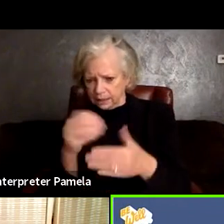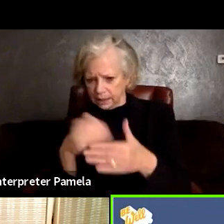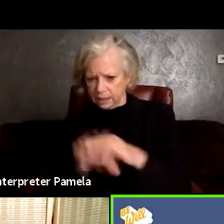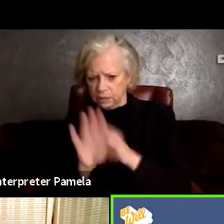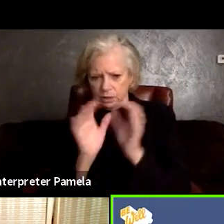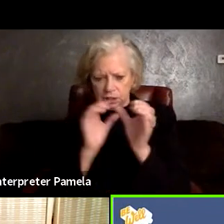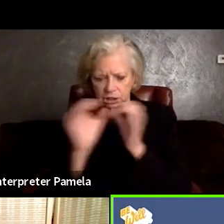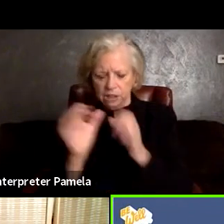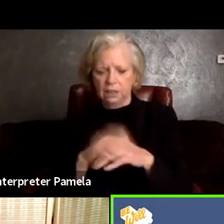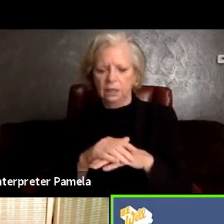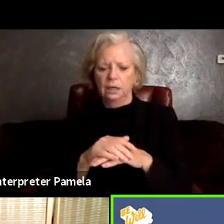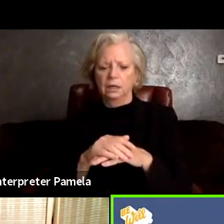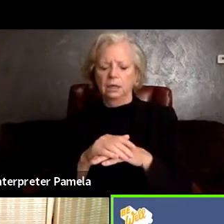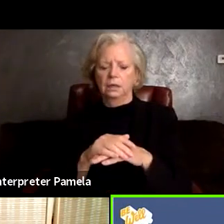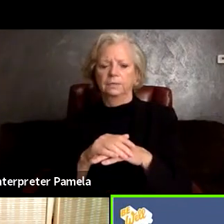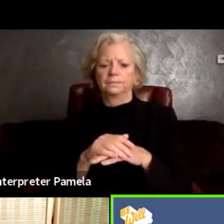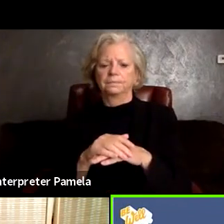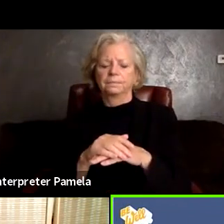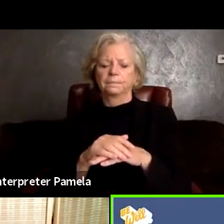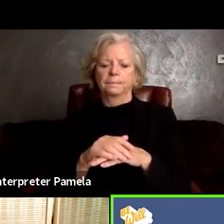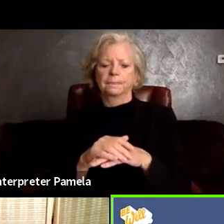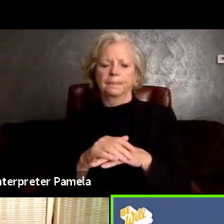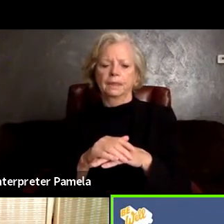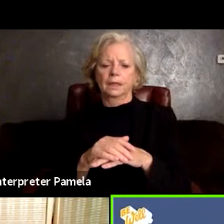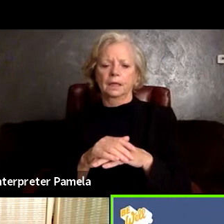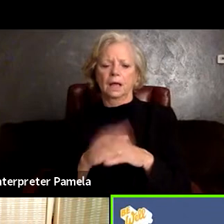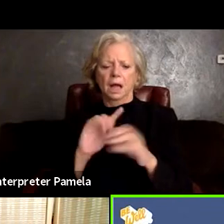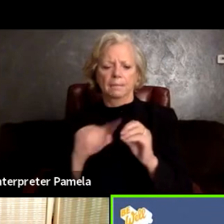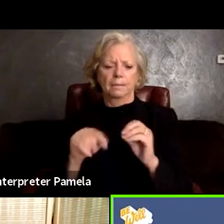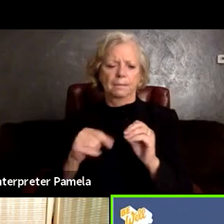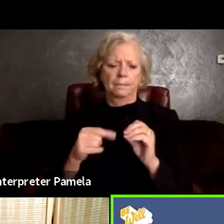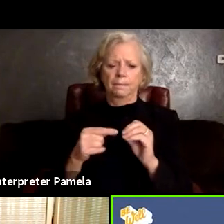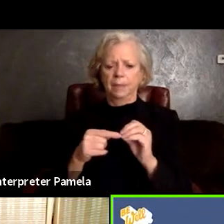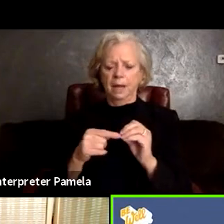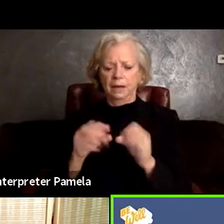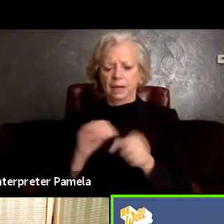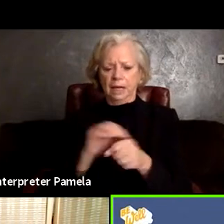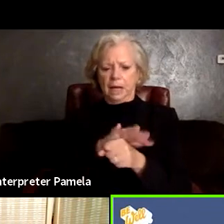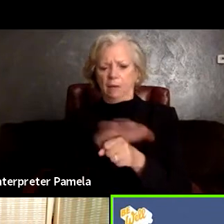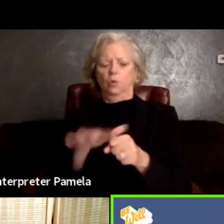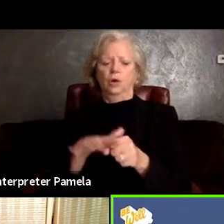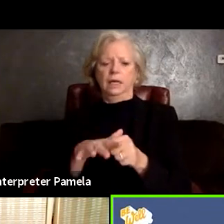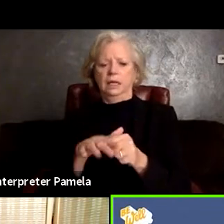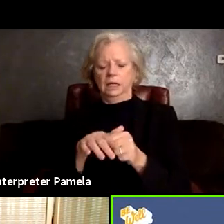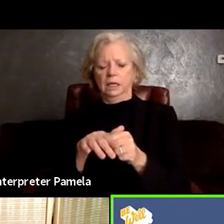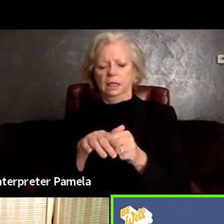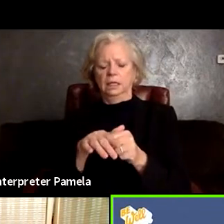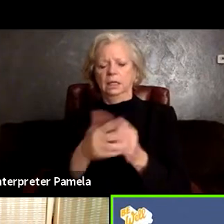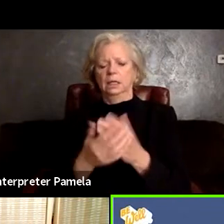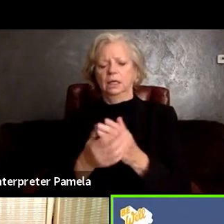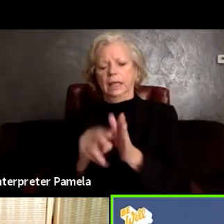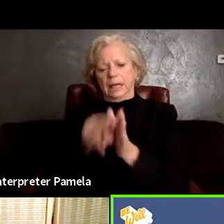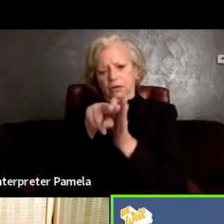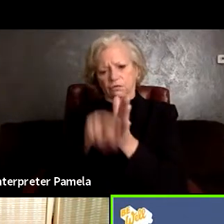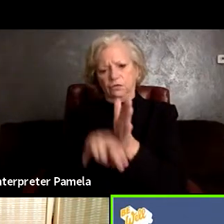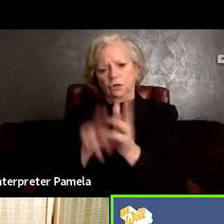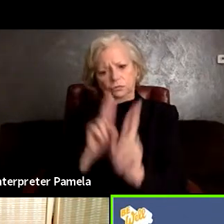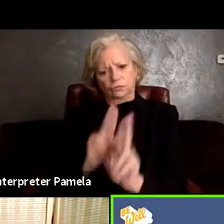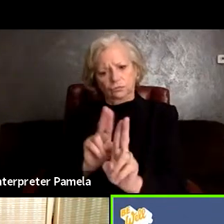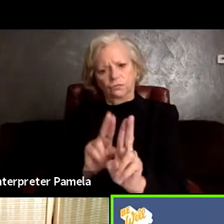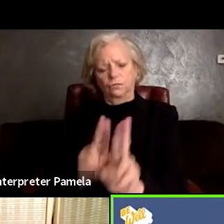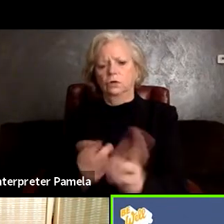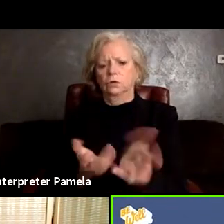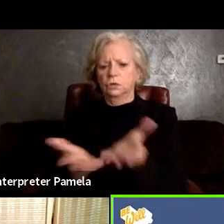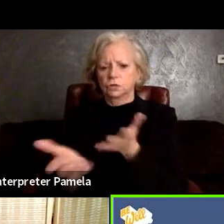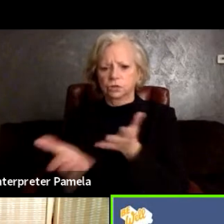an outbreak at a funeral service, mostly vaccinated people. And I